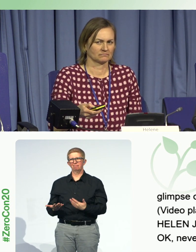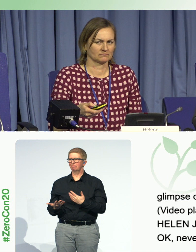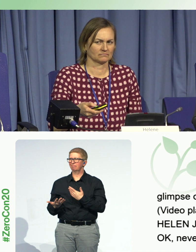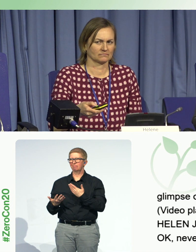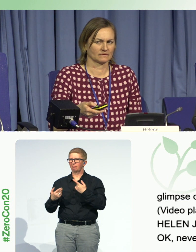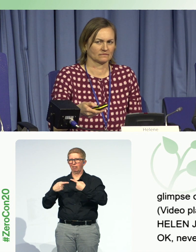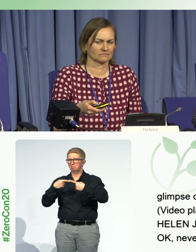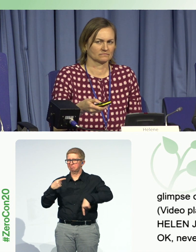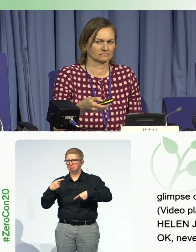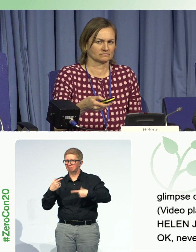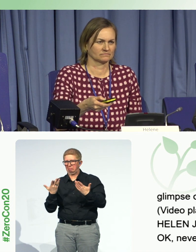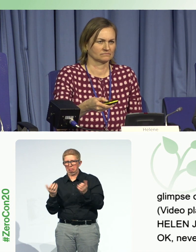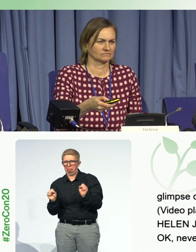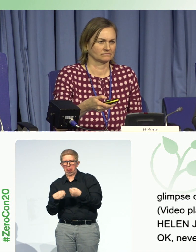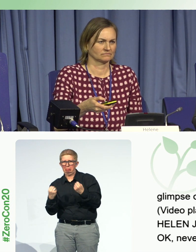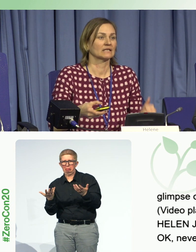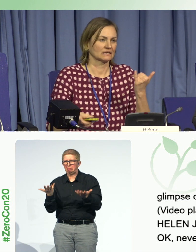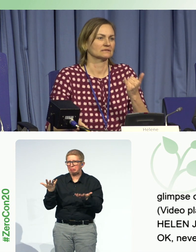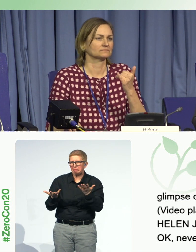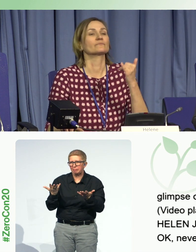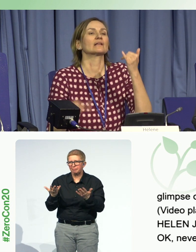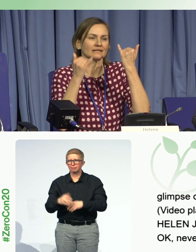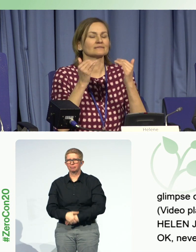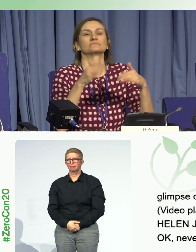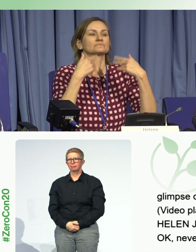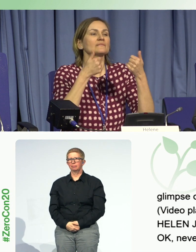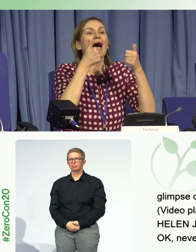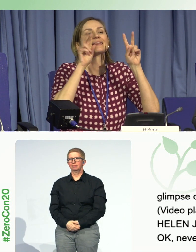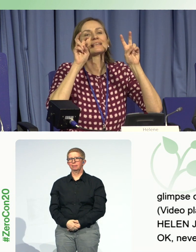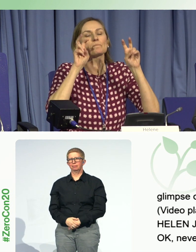Hello? No, this is no longer working? Okay.